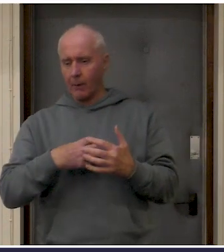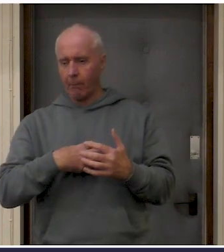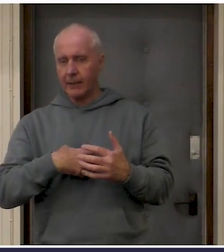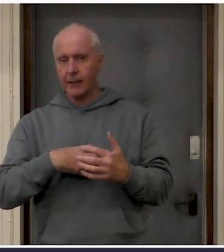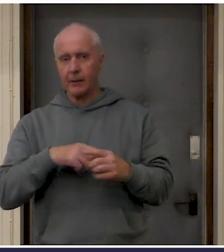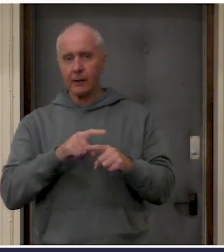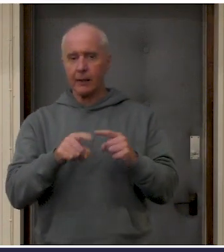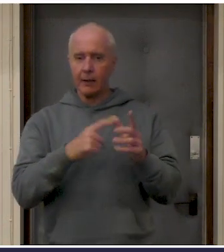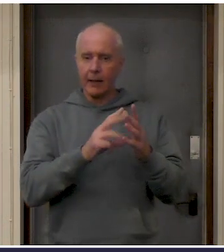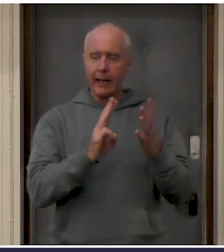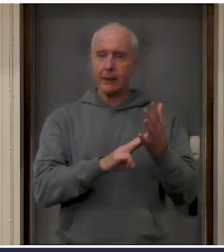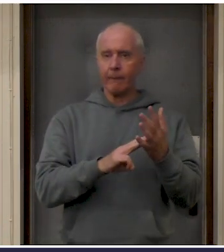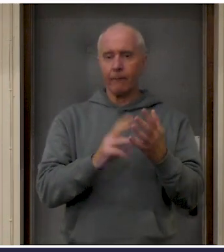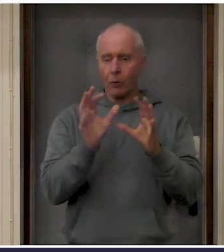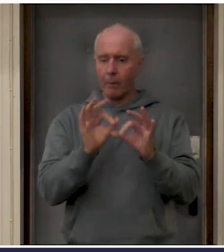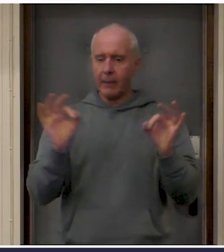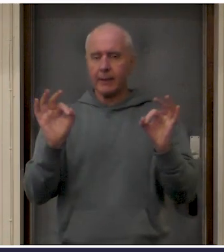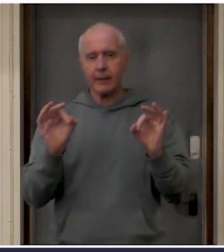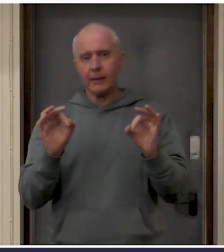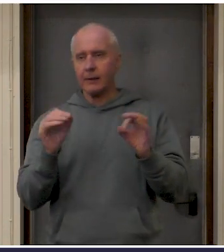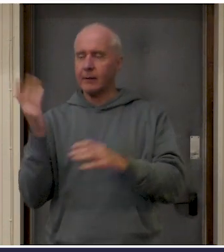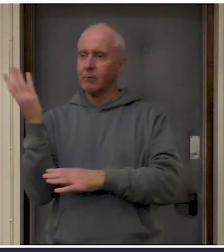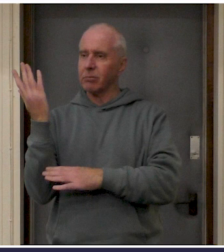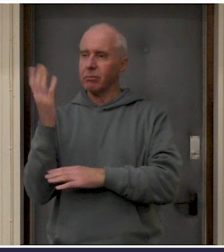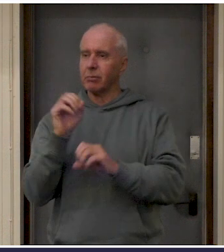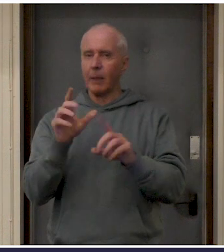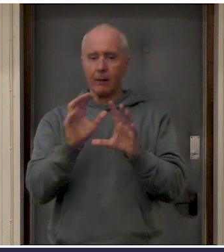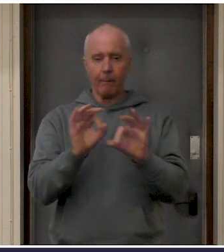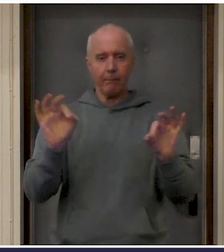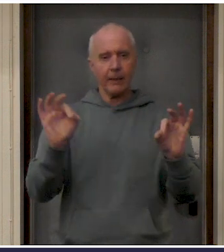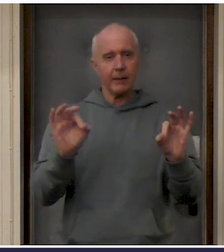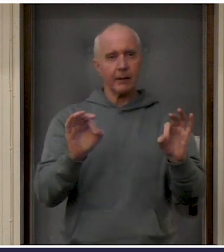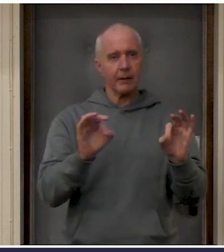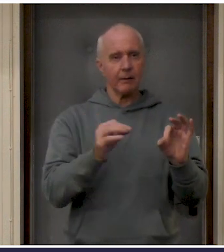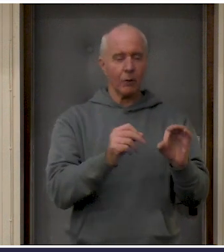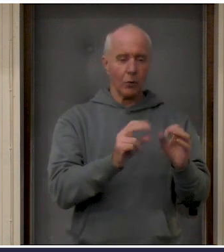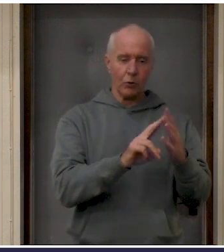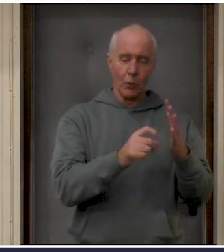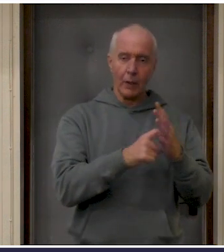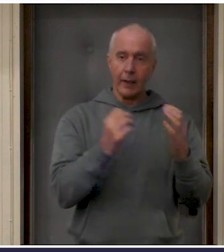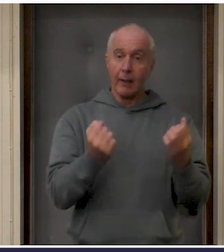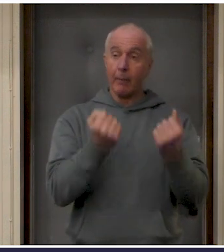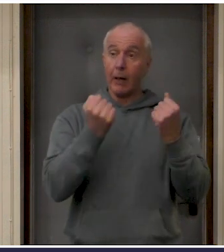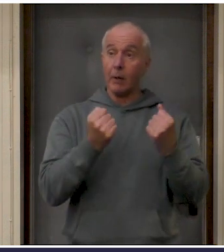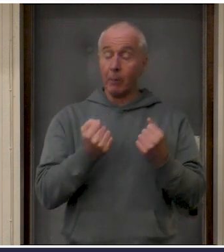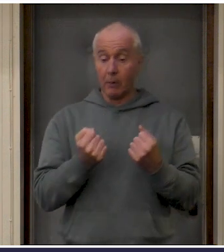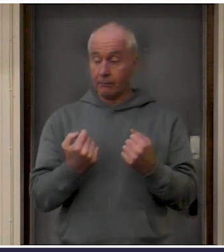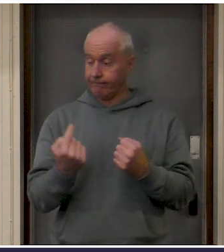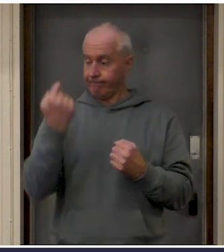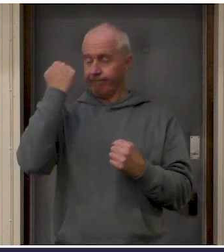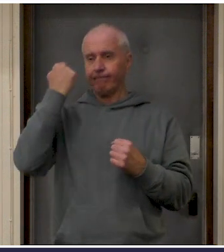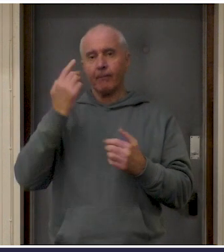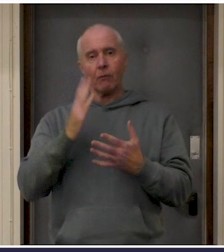for Peace speech and initiative that was all around sort of the peaceful use of nuclear power. But by and large, in this period,